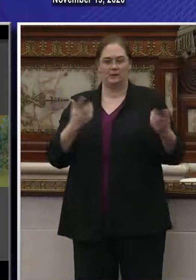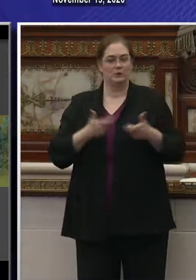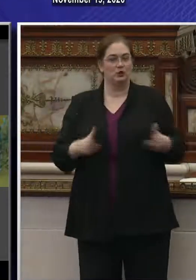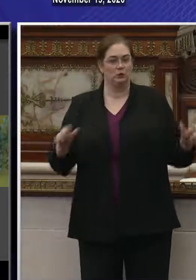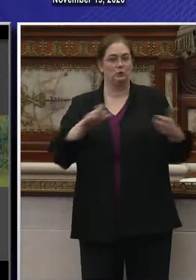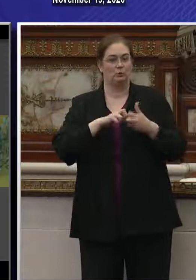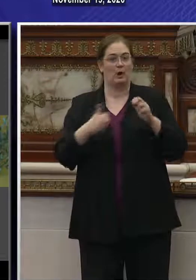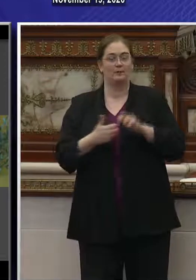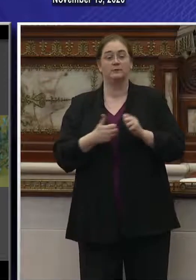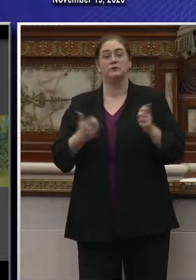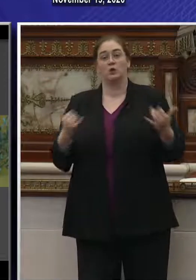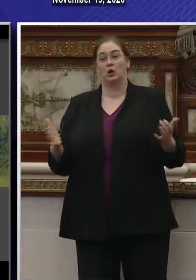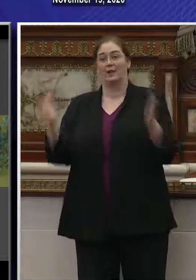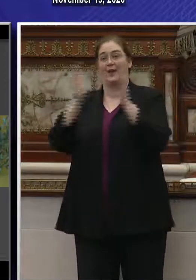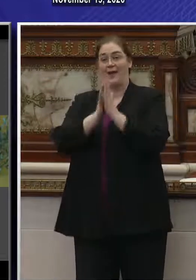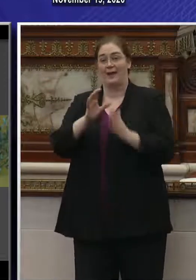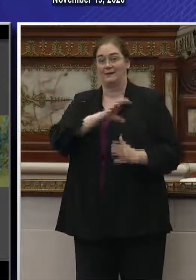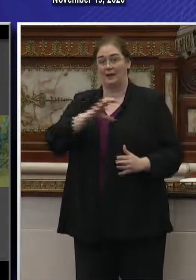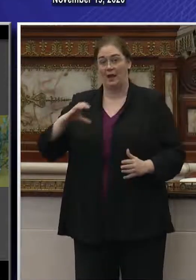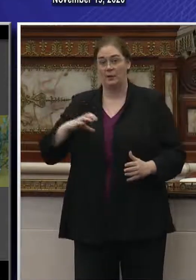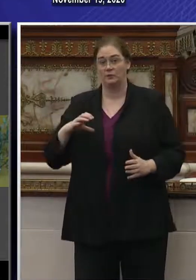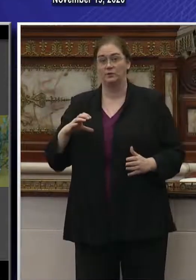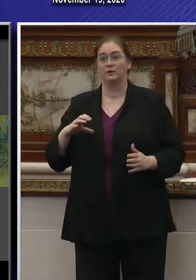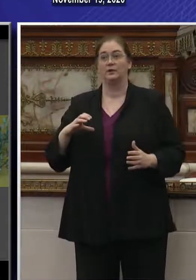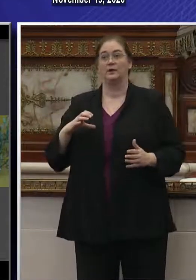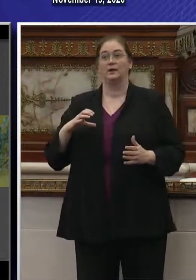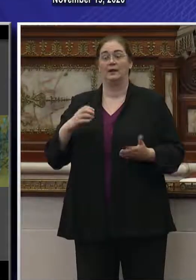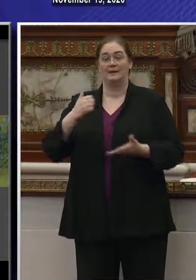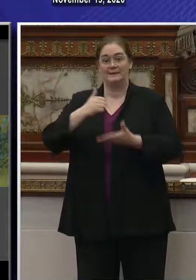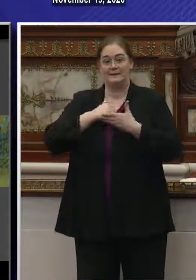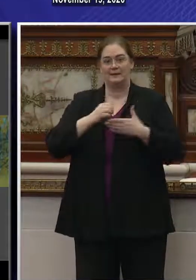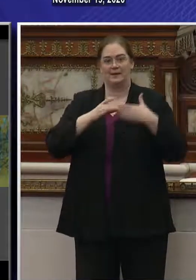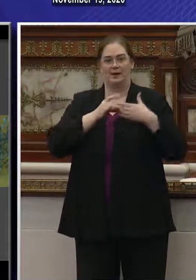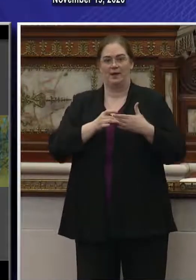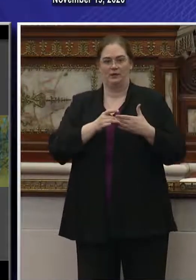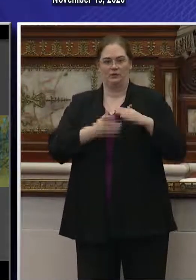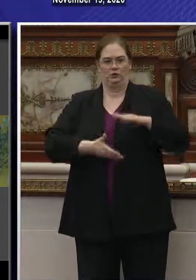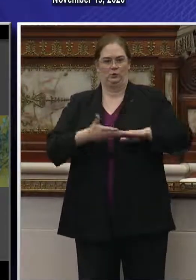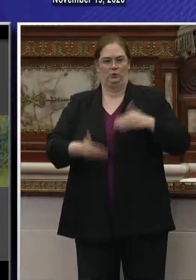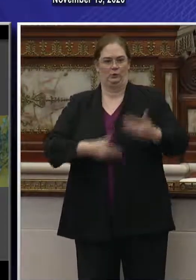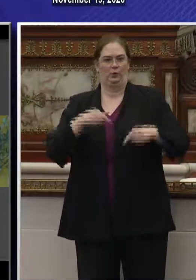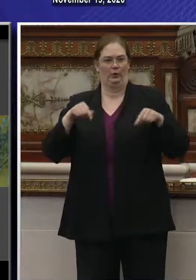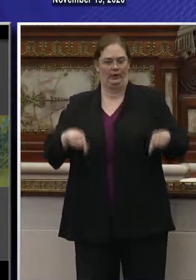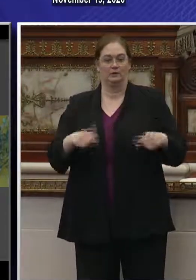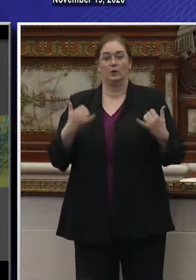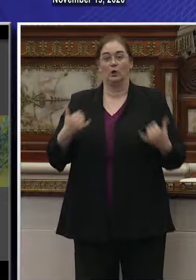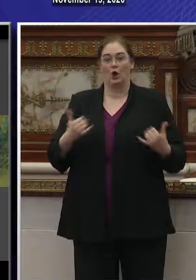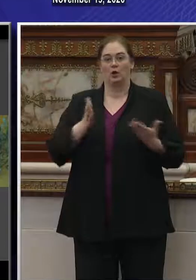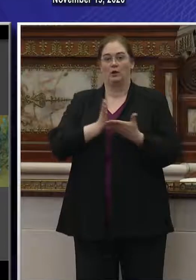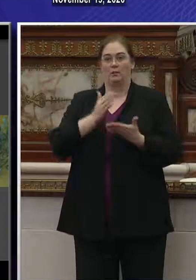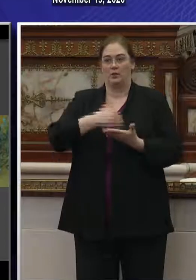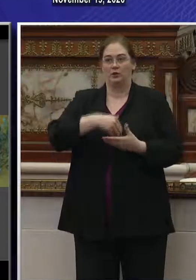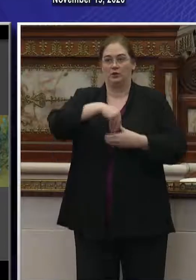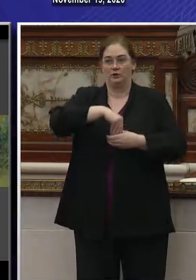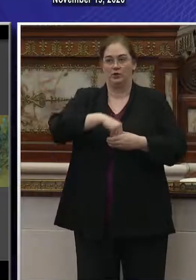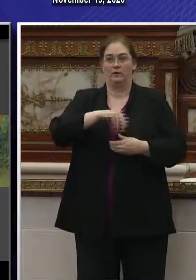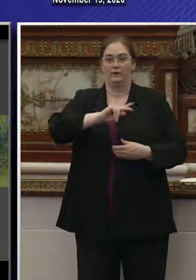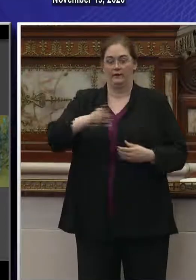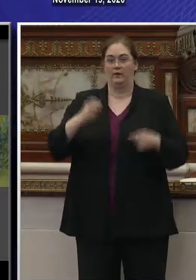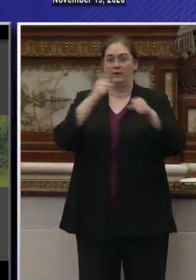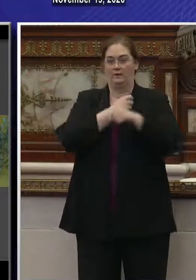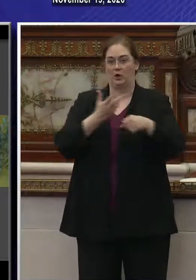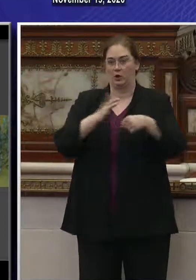the council is assistance and guidance in doing this. So we've currently budgeted internally for Philly